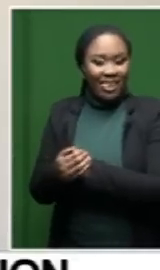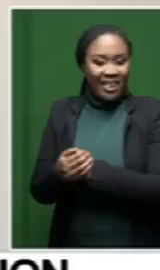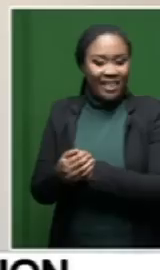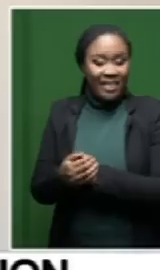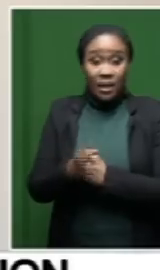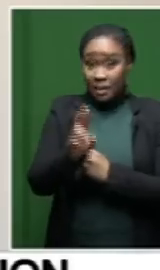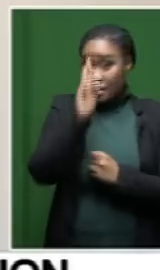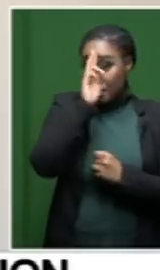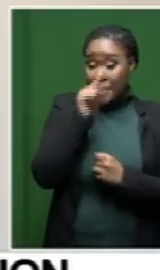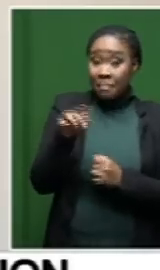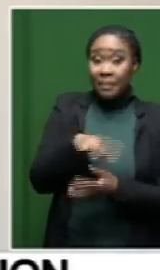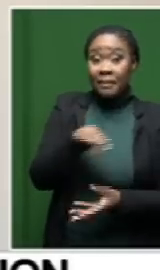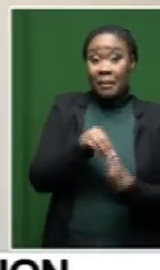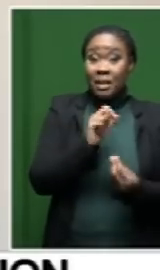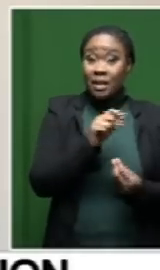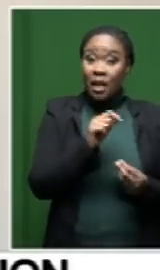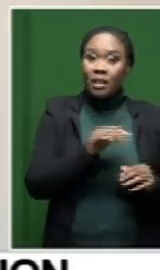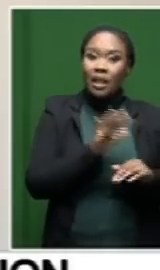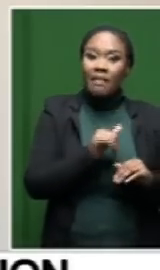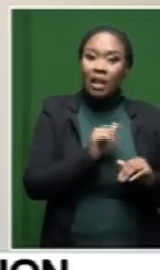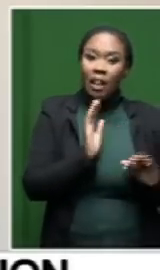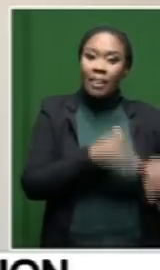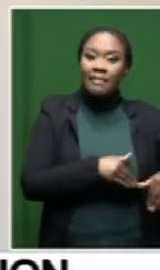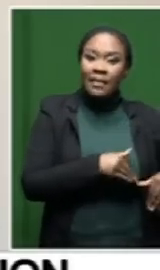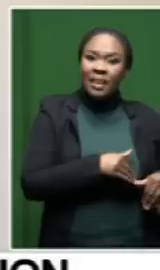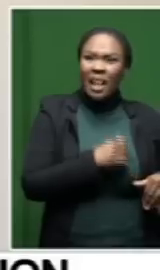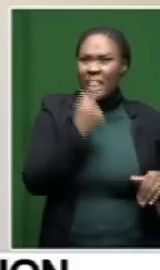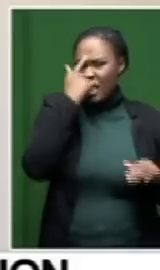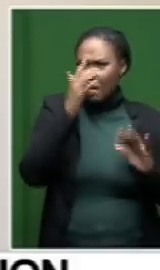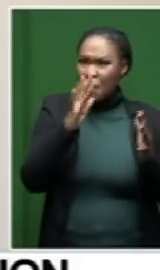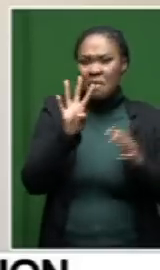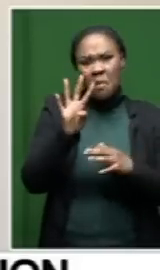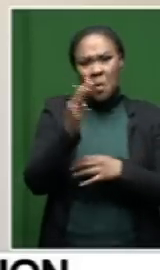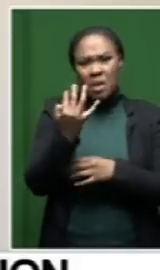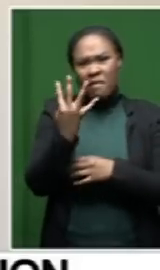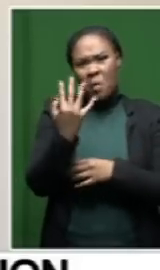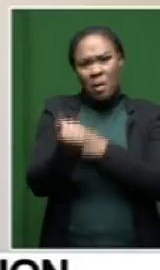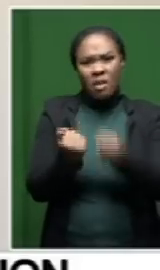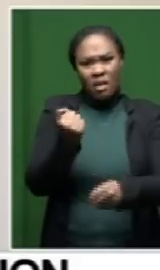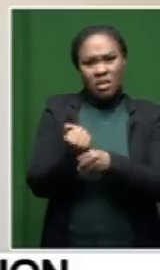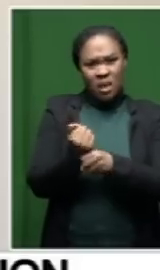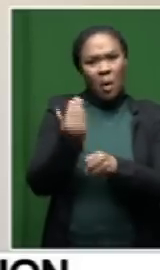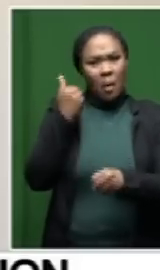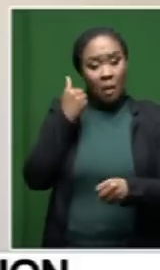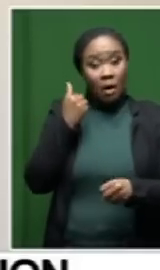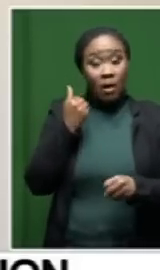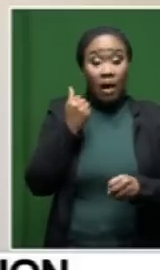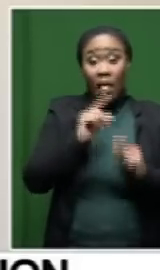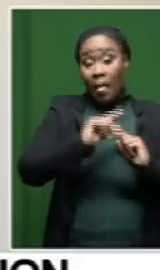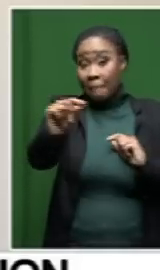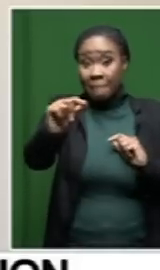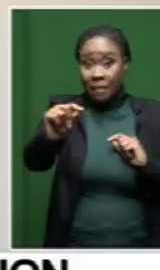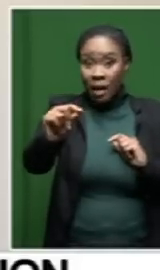you remember the Guptas themselves fled this country no longer than 4 years ago, the fact that within such a short space of time